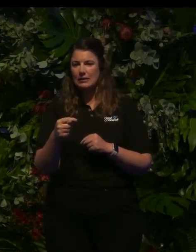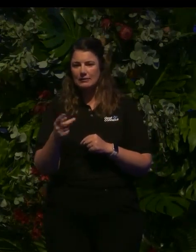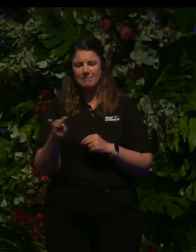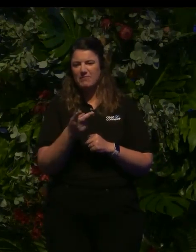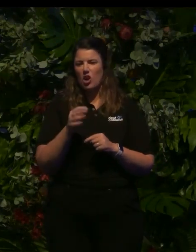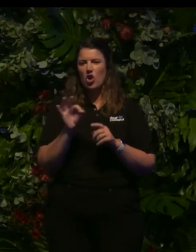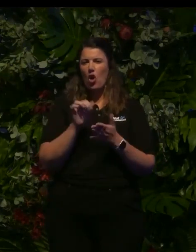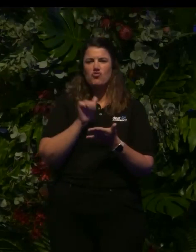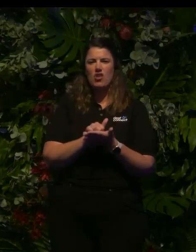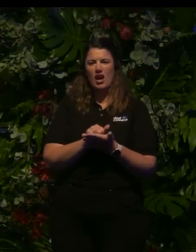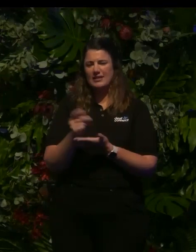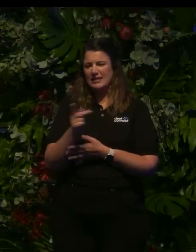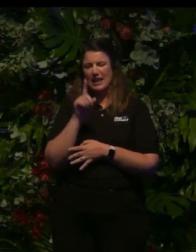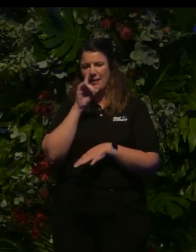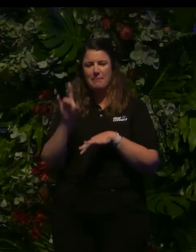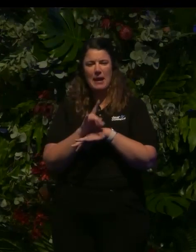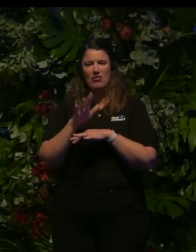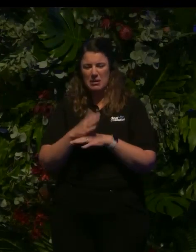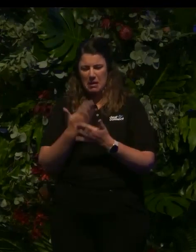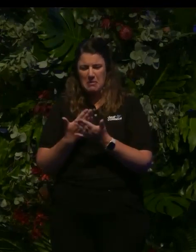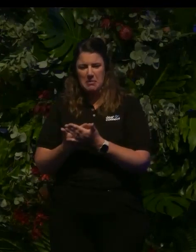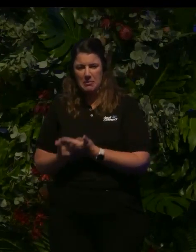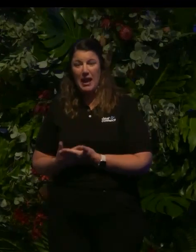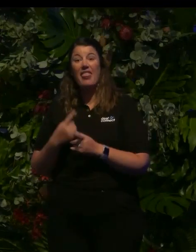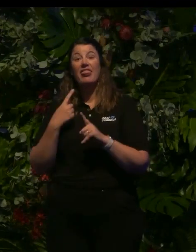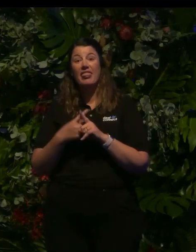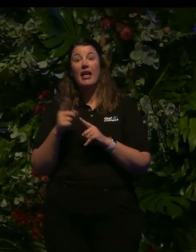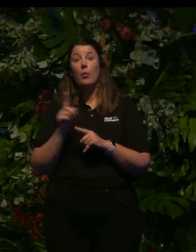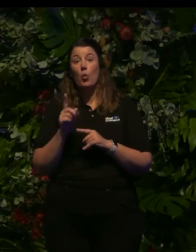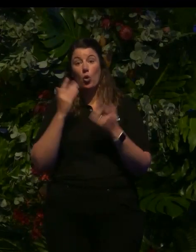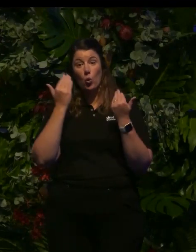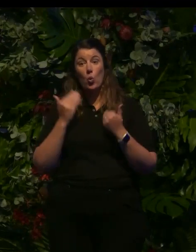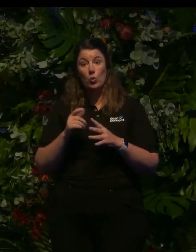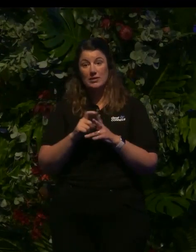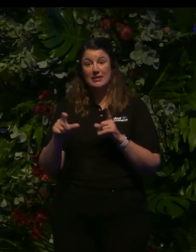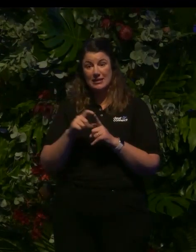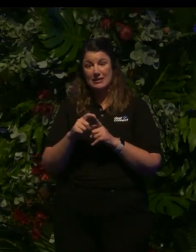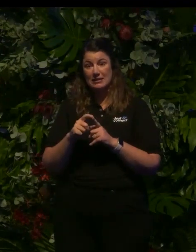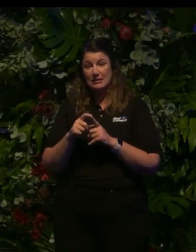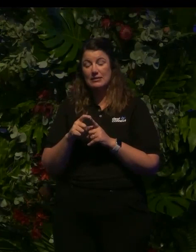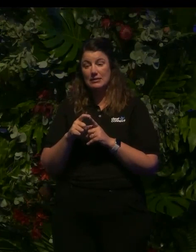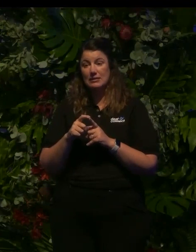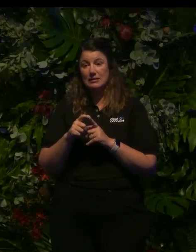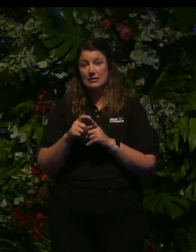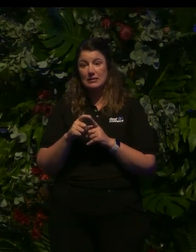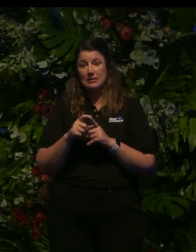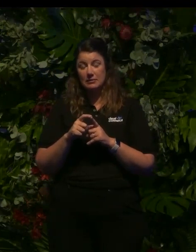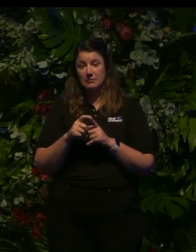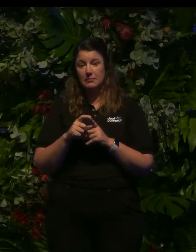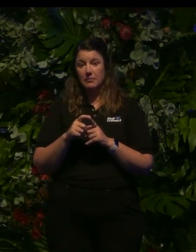nature, you cannot like give birth or blah, blah, blah. And then what we did is that we running like 100 kilometers to